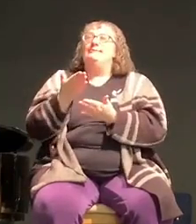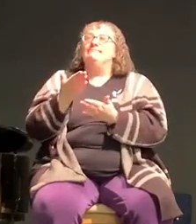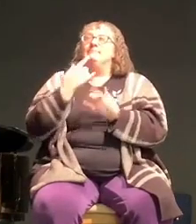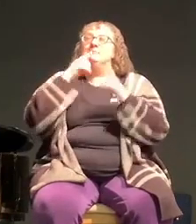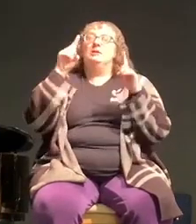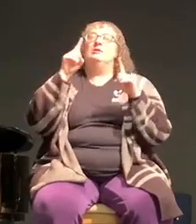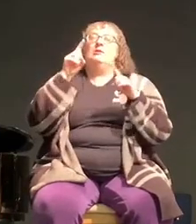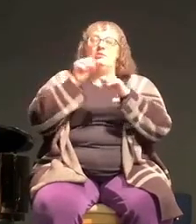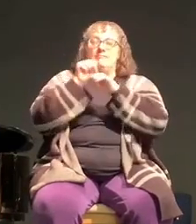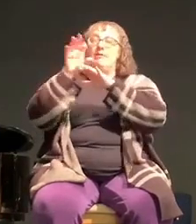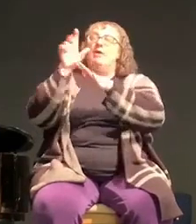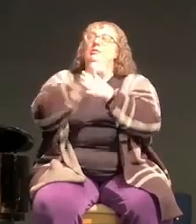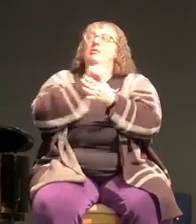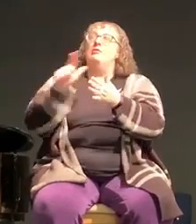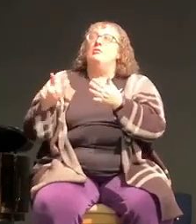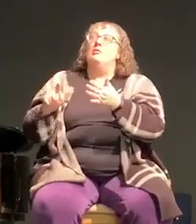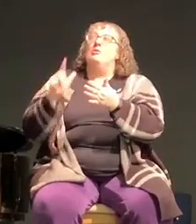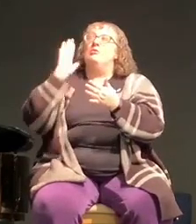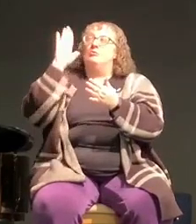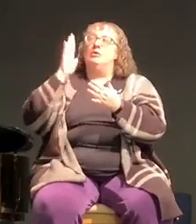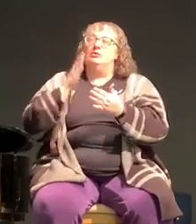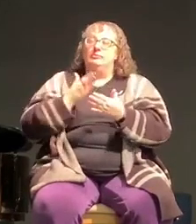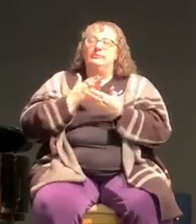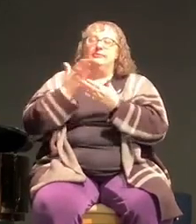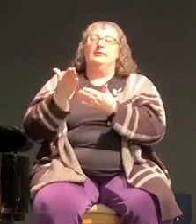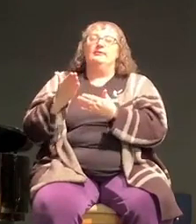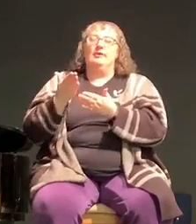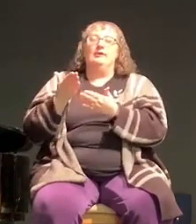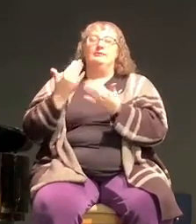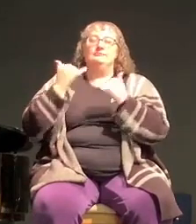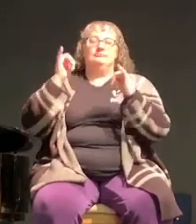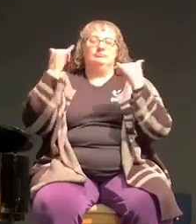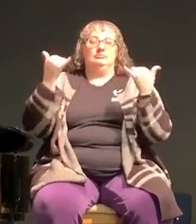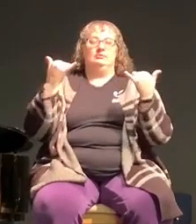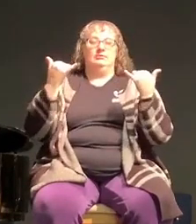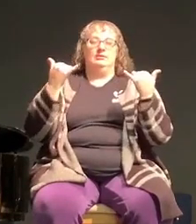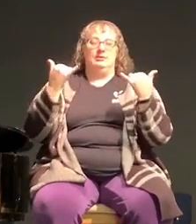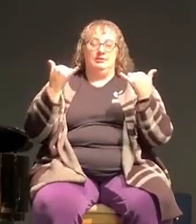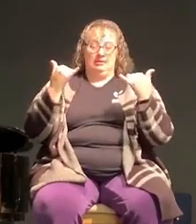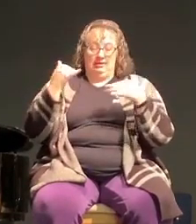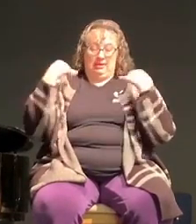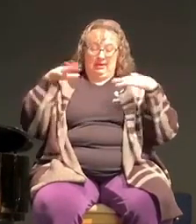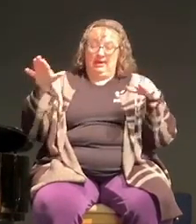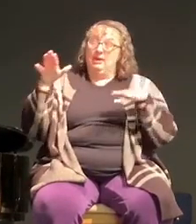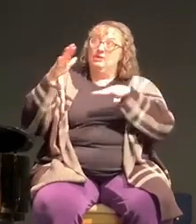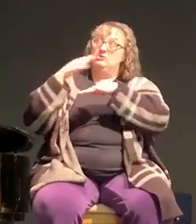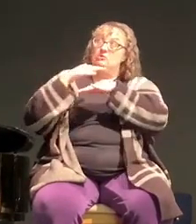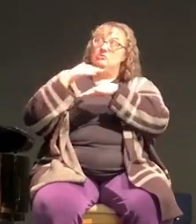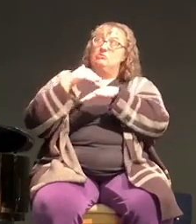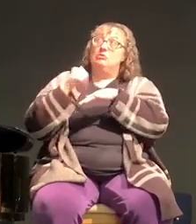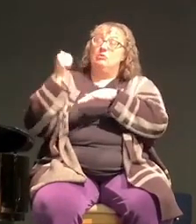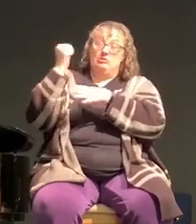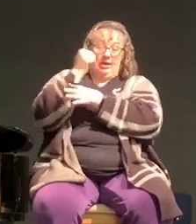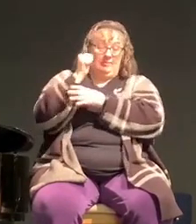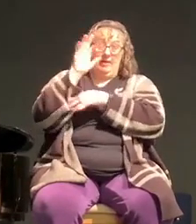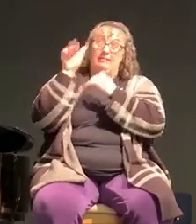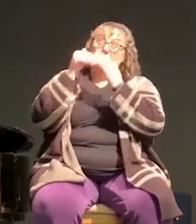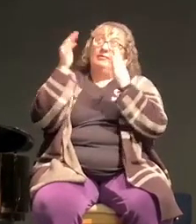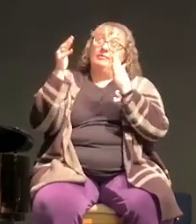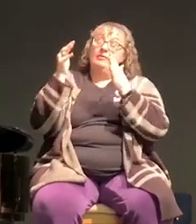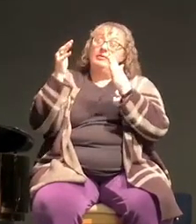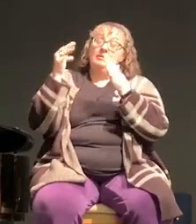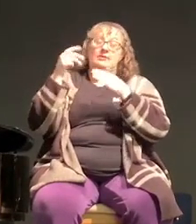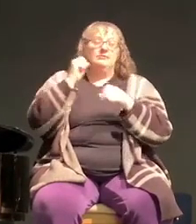of the Lord it will be provided." The angel of the Lord called to Abraham from heaven a second time and said,